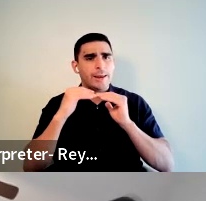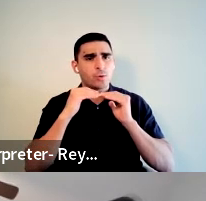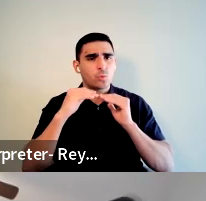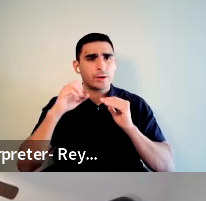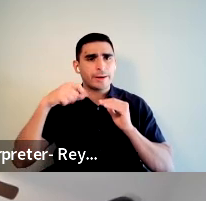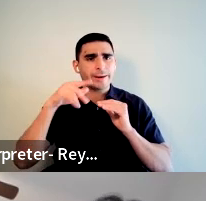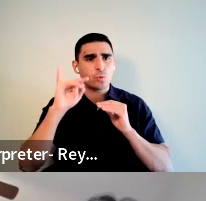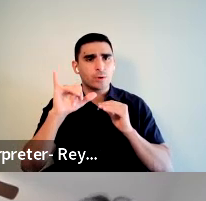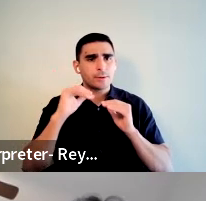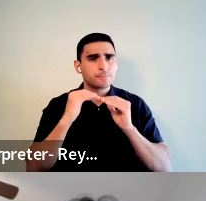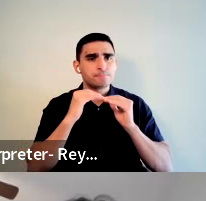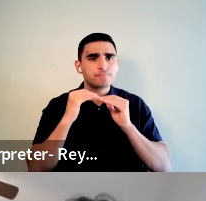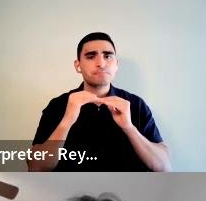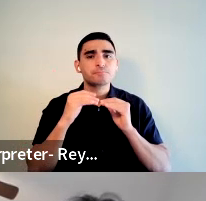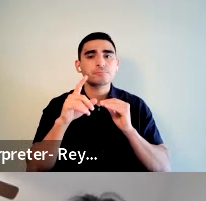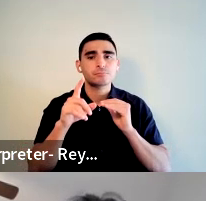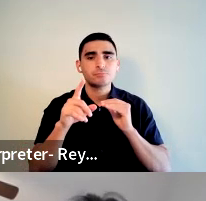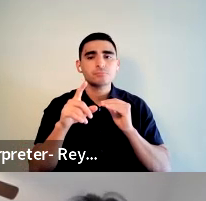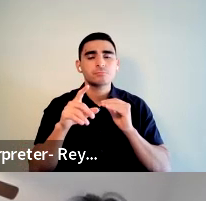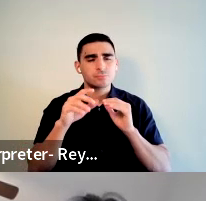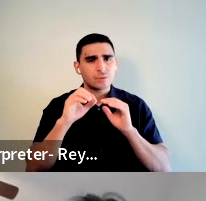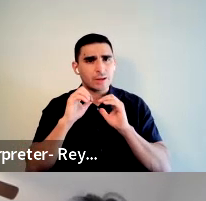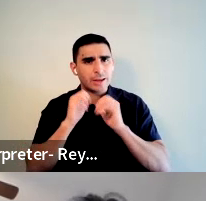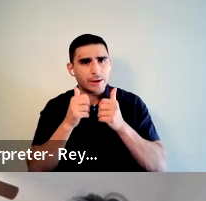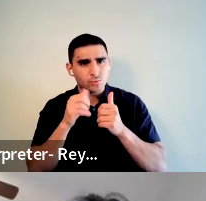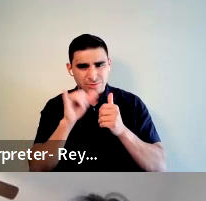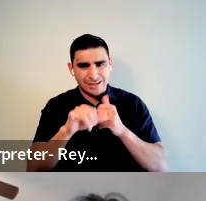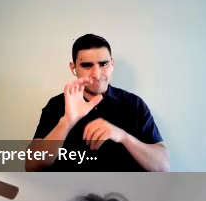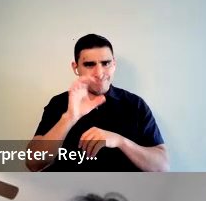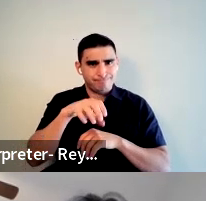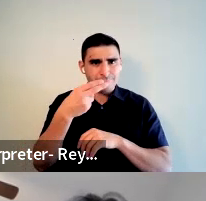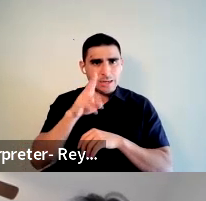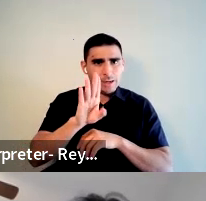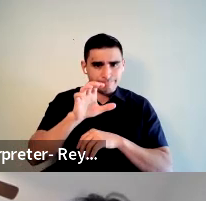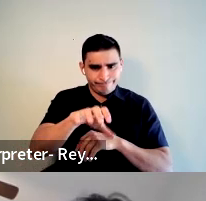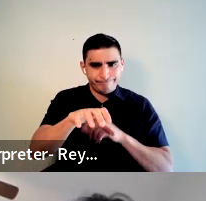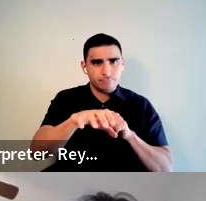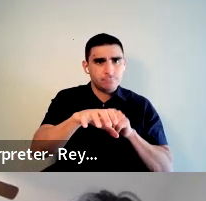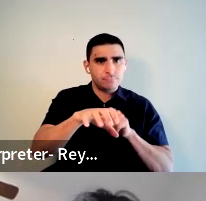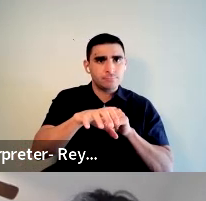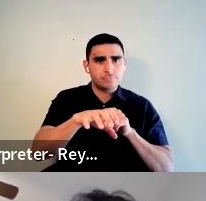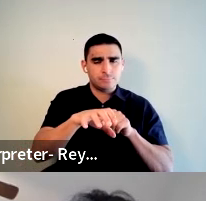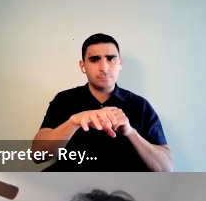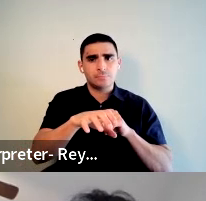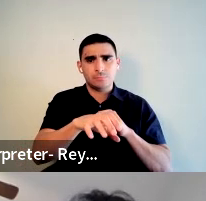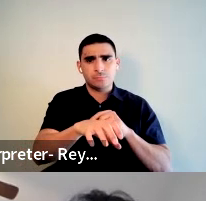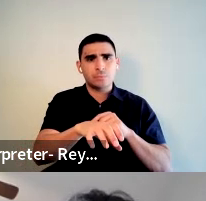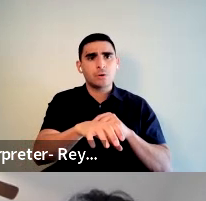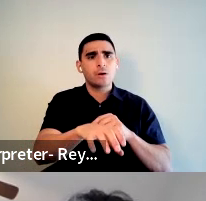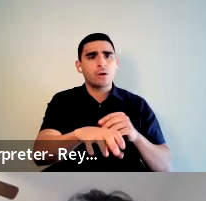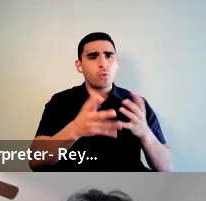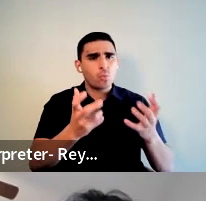up in our conversation too, is how do we make this platform or this hub or whatever that is going to be, how do we make it